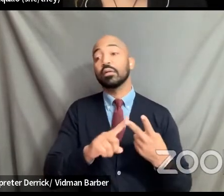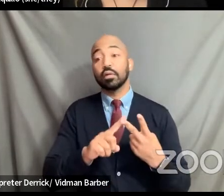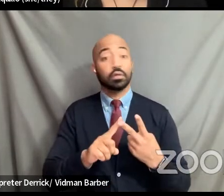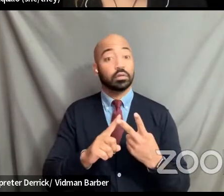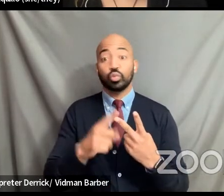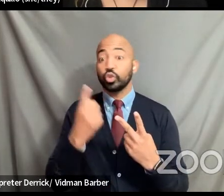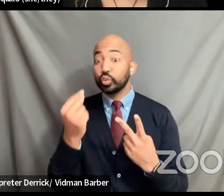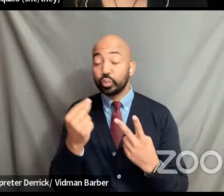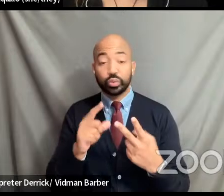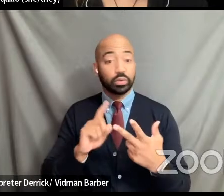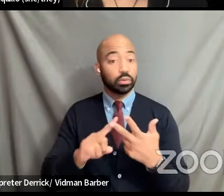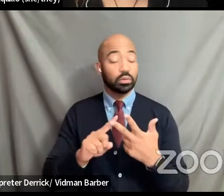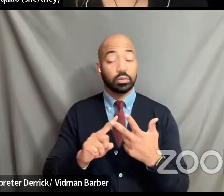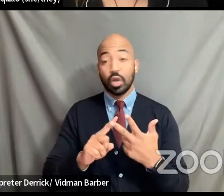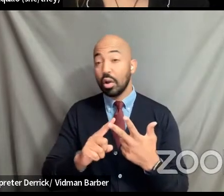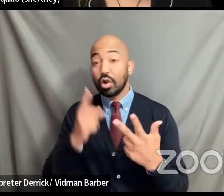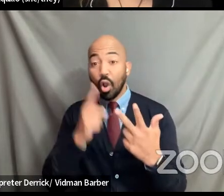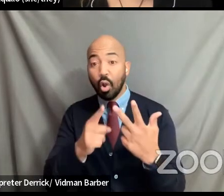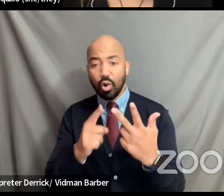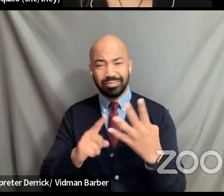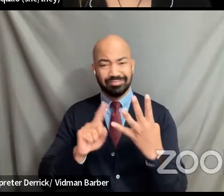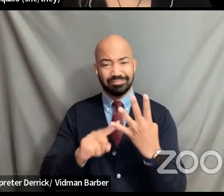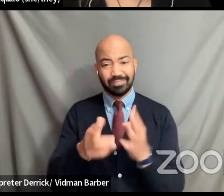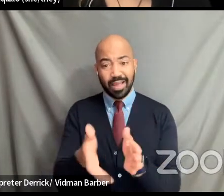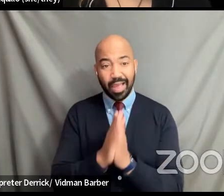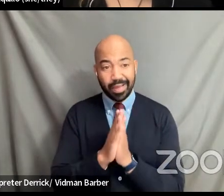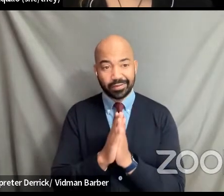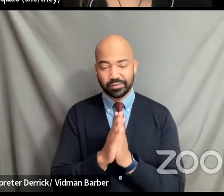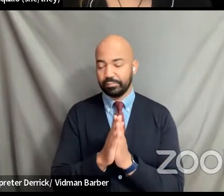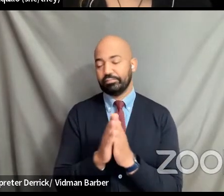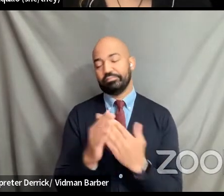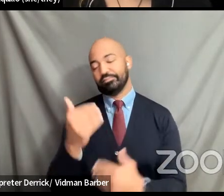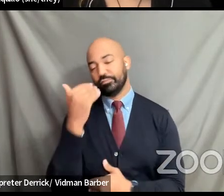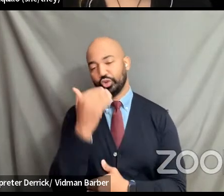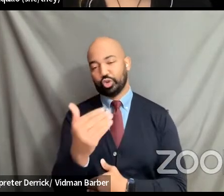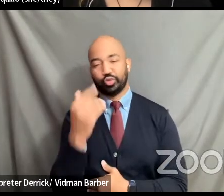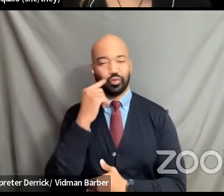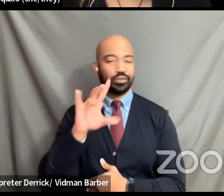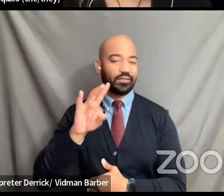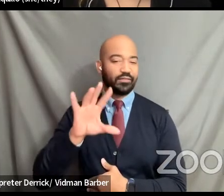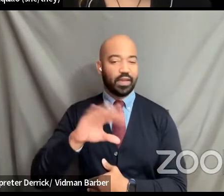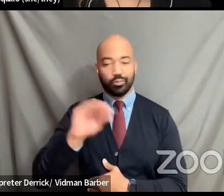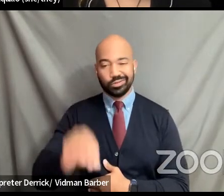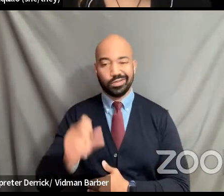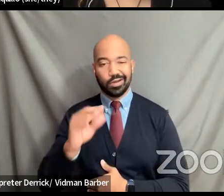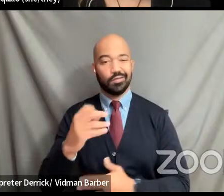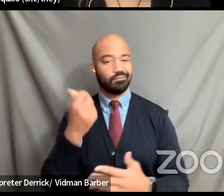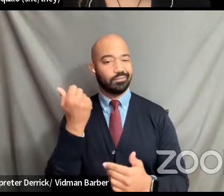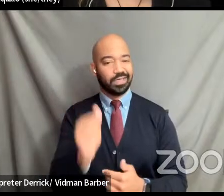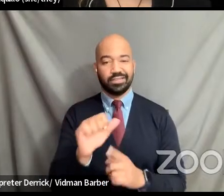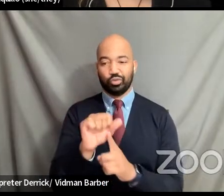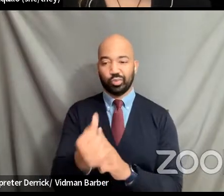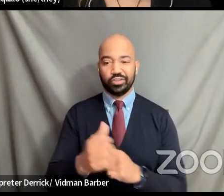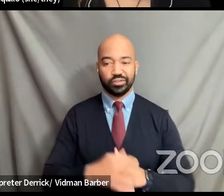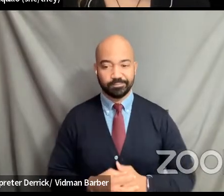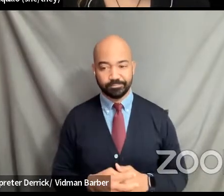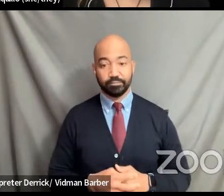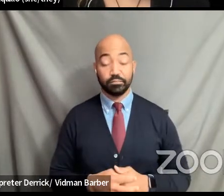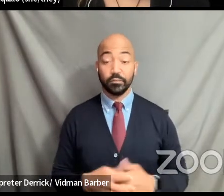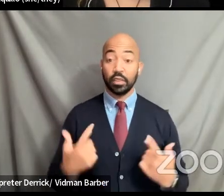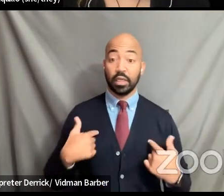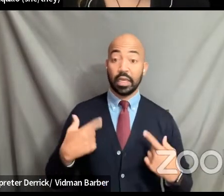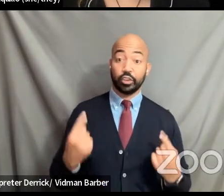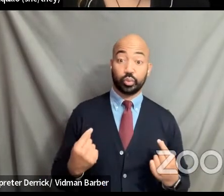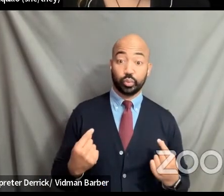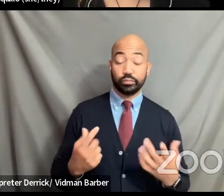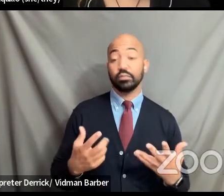an ask is great for like 75% of situations when you're just like, this is what I do at an